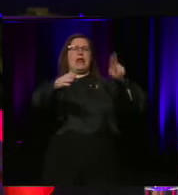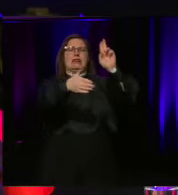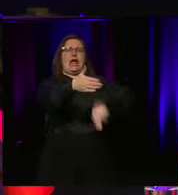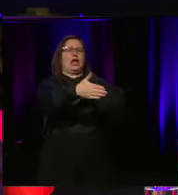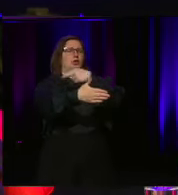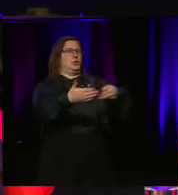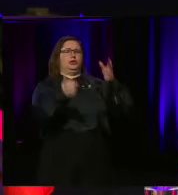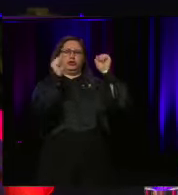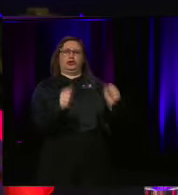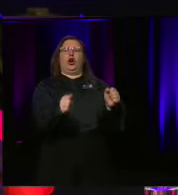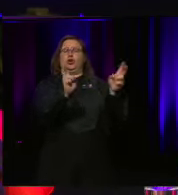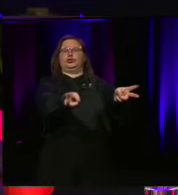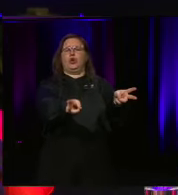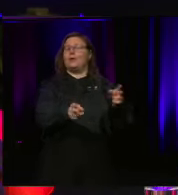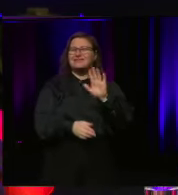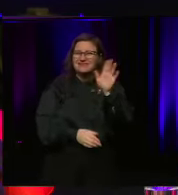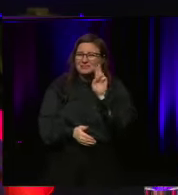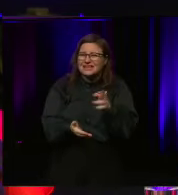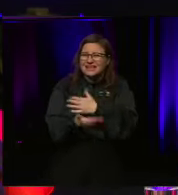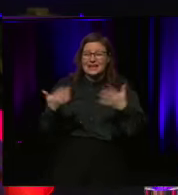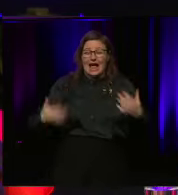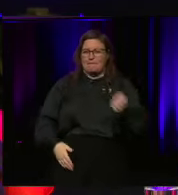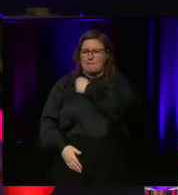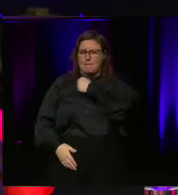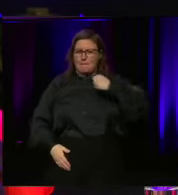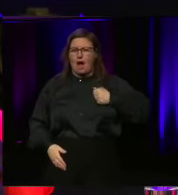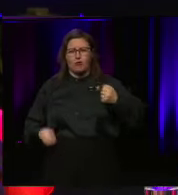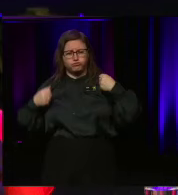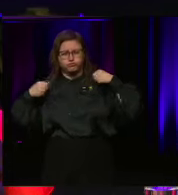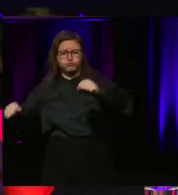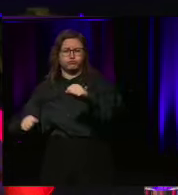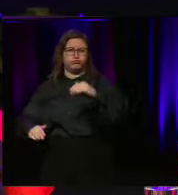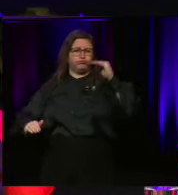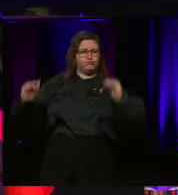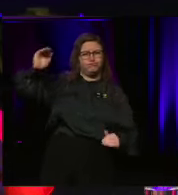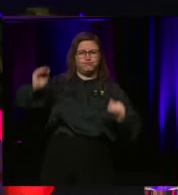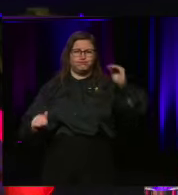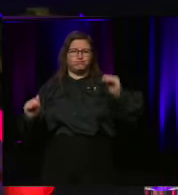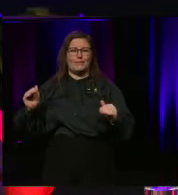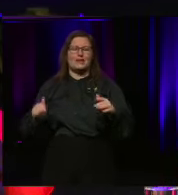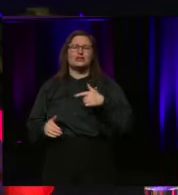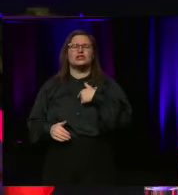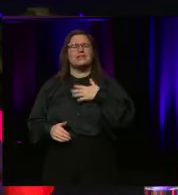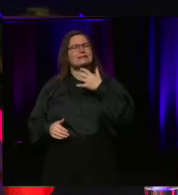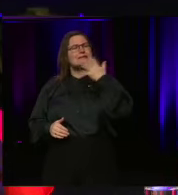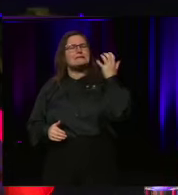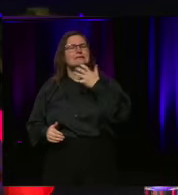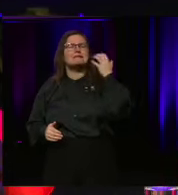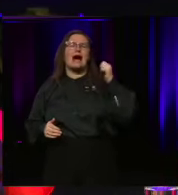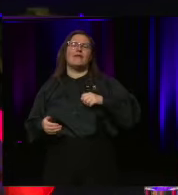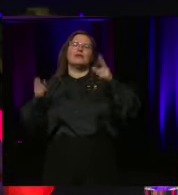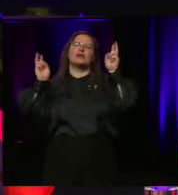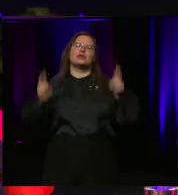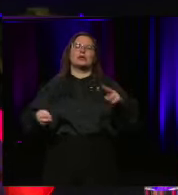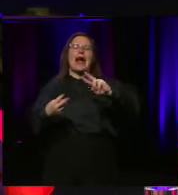power dynamics in that. So I think we should be careful in using organic metaphors for human